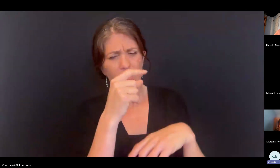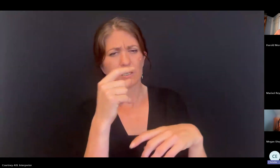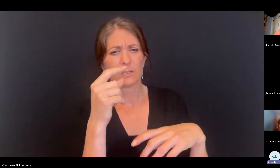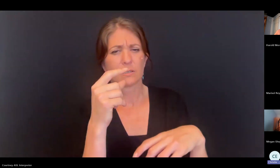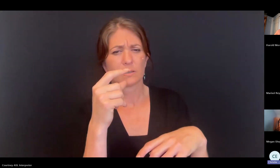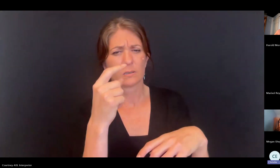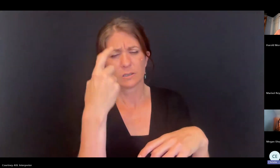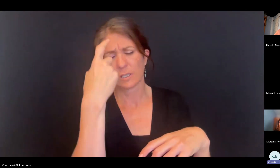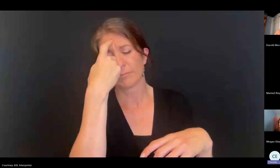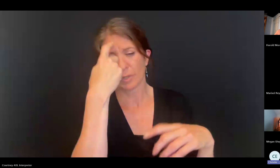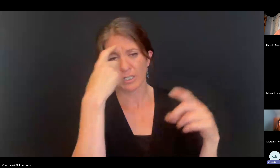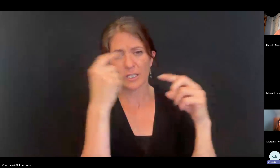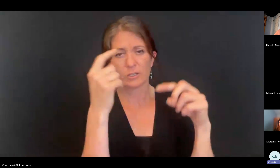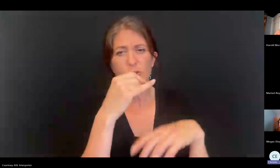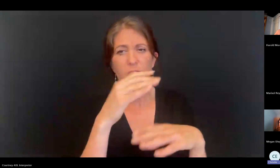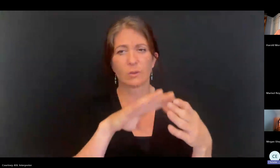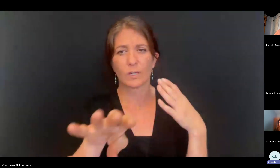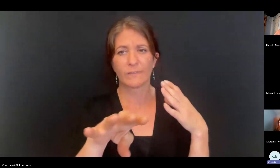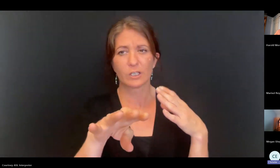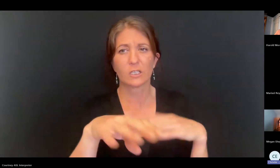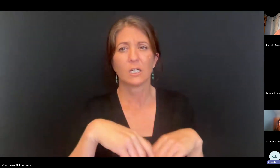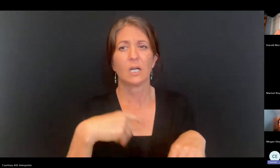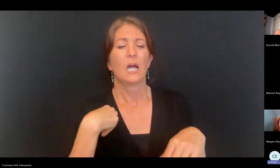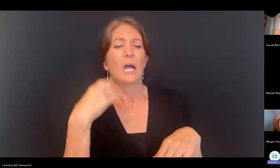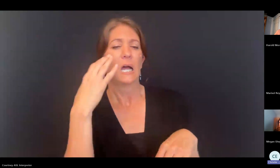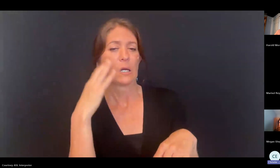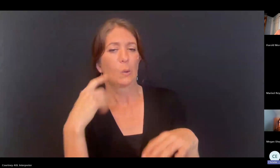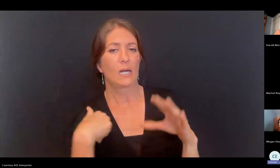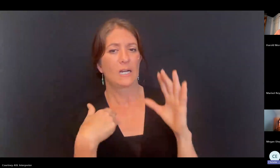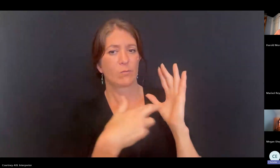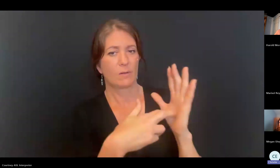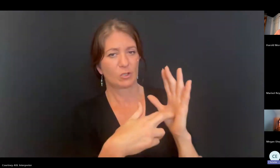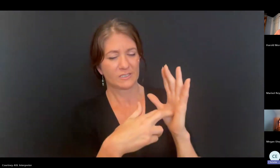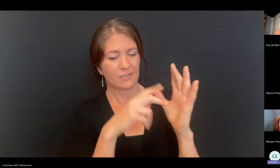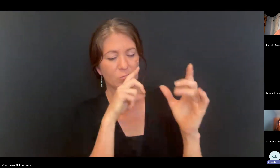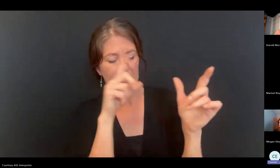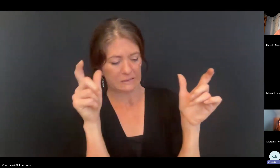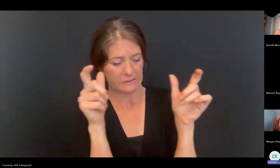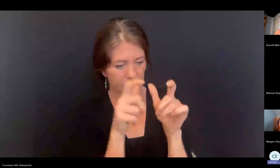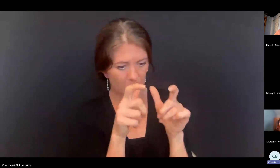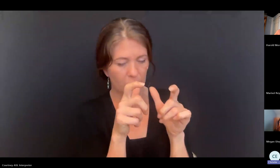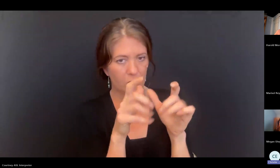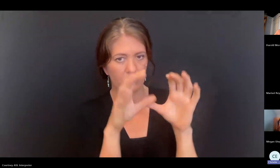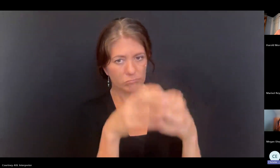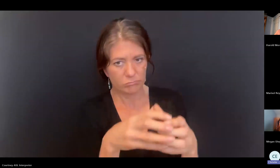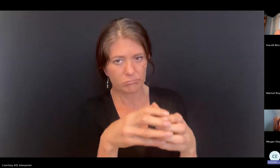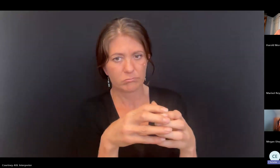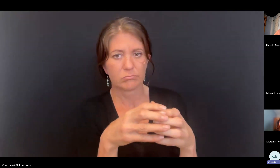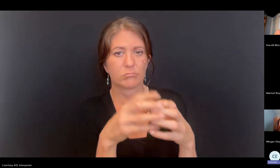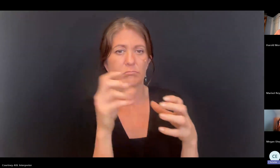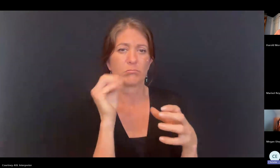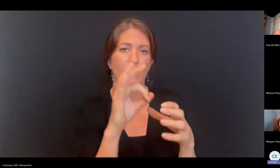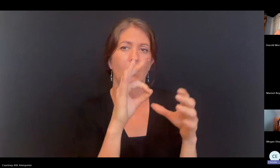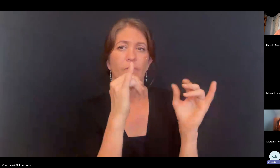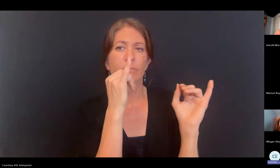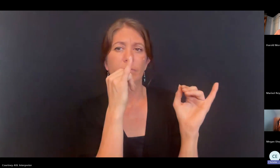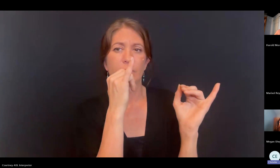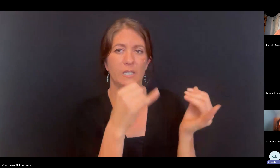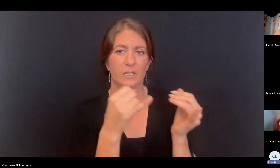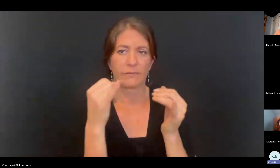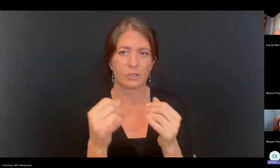assessments. I recognize I represent probably a very, very small portion of individuals on